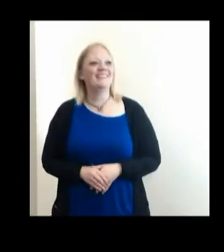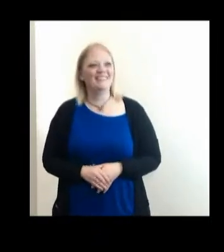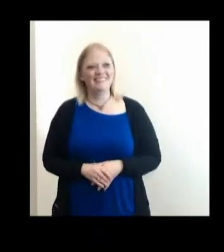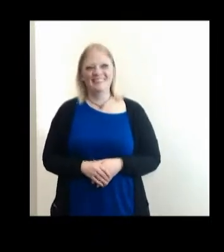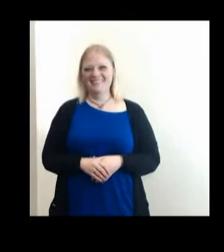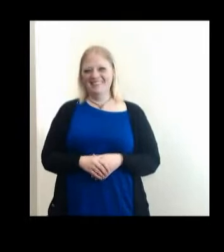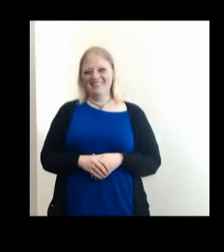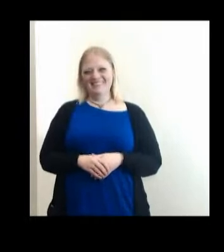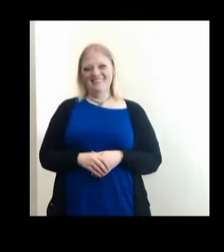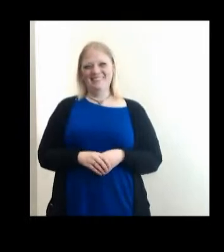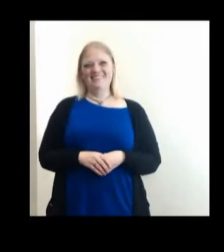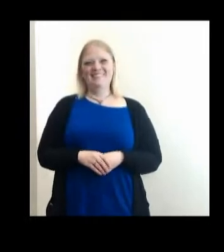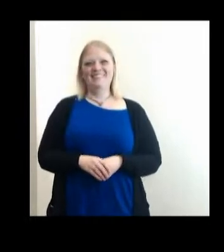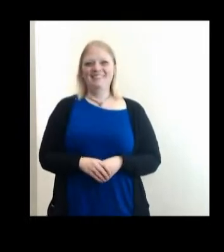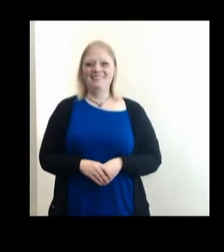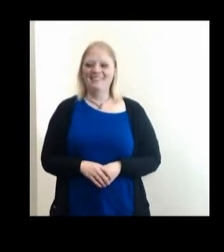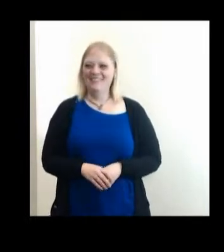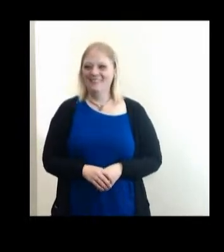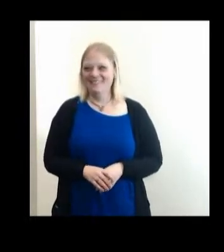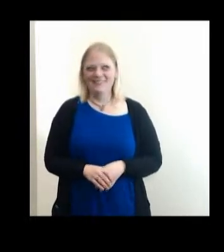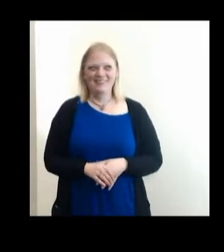Dr. B.